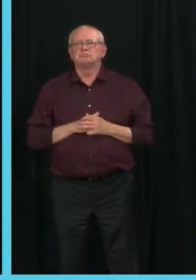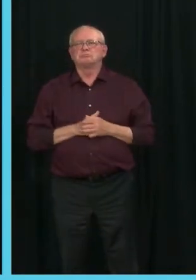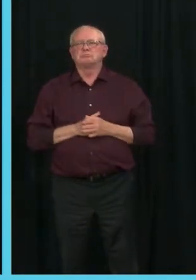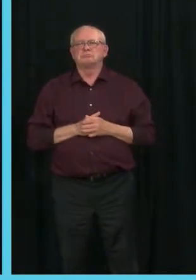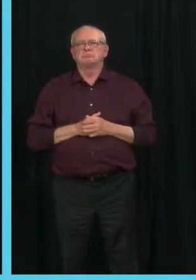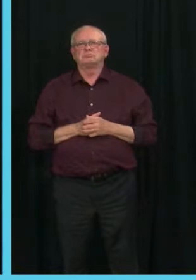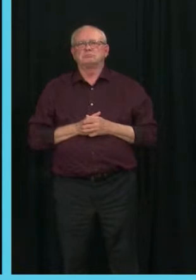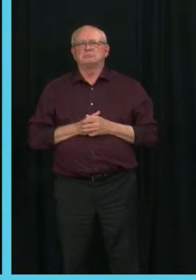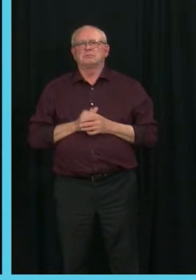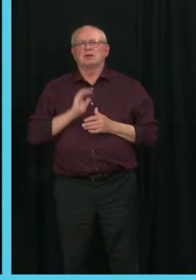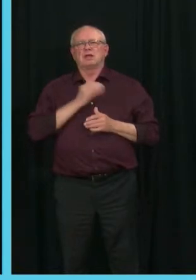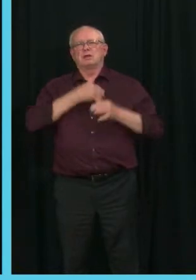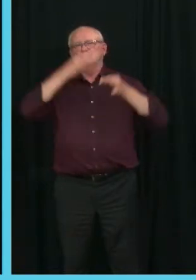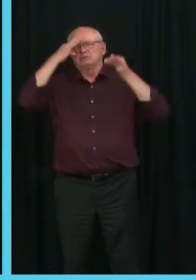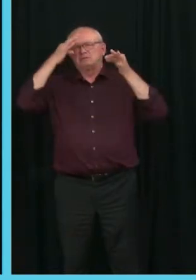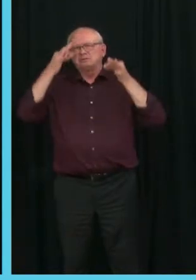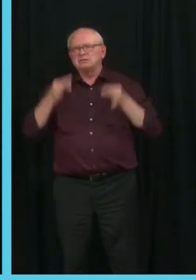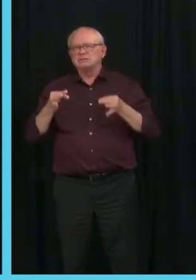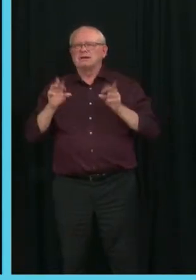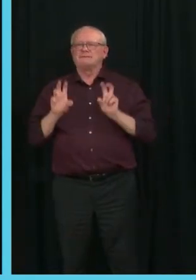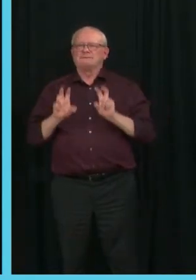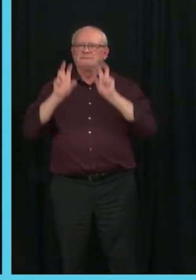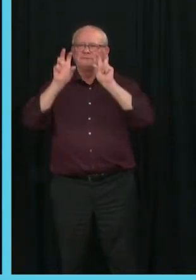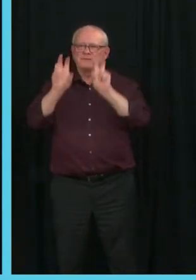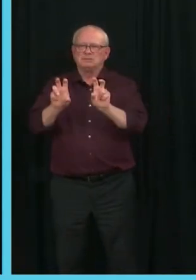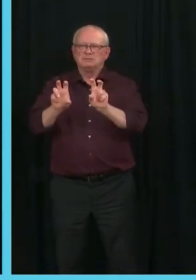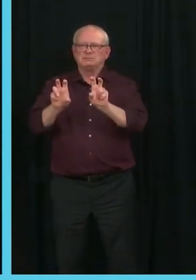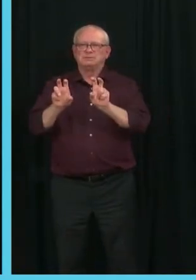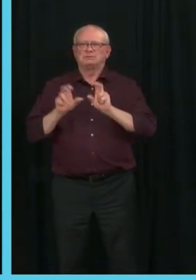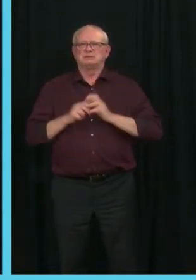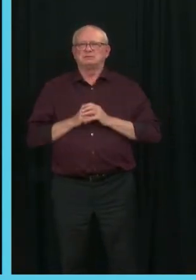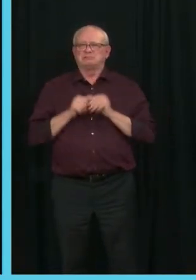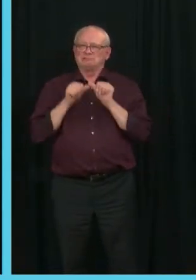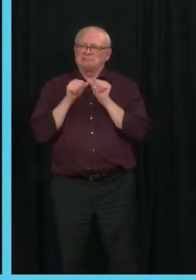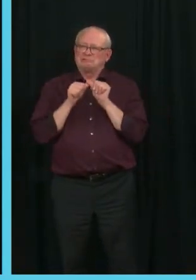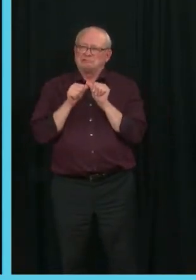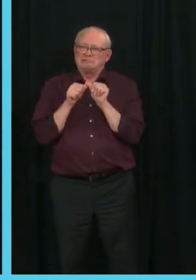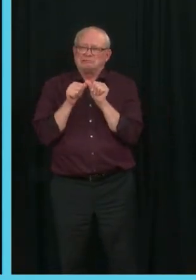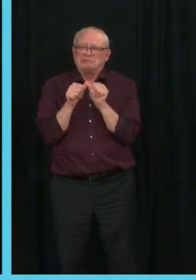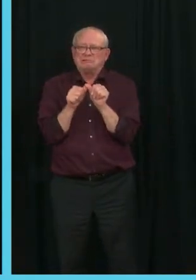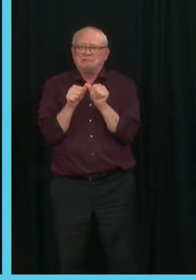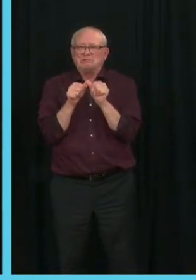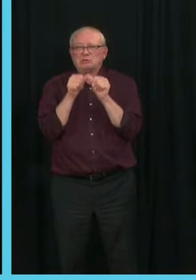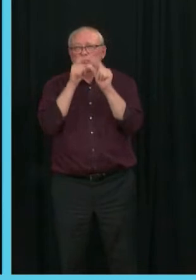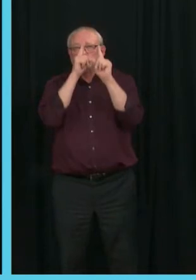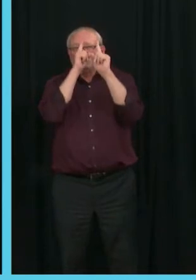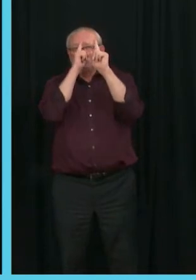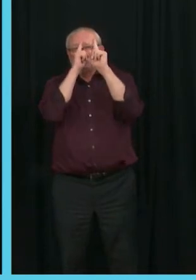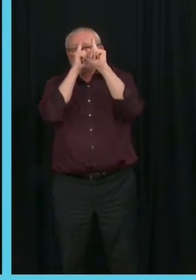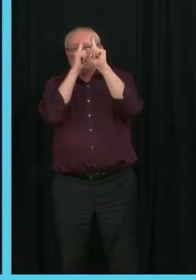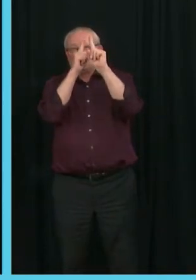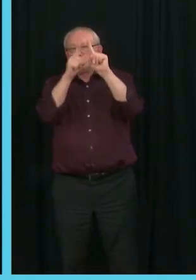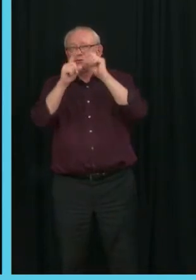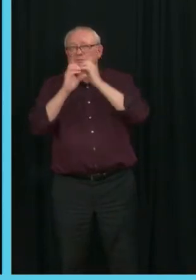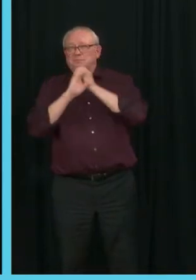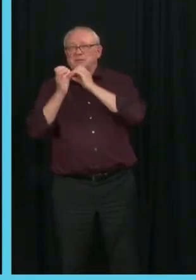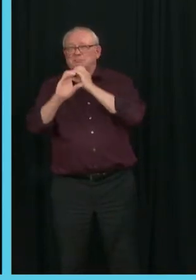to invest in the project, to keep it alive so it could move forward. Ultimately, of course, Albertans don't